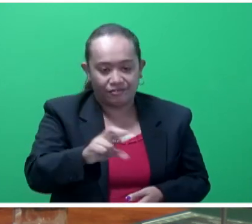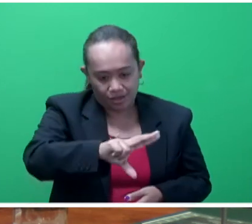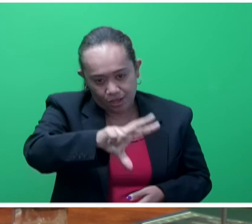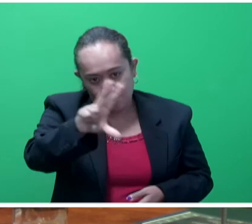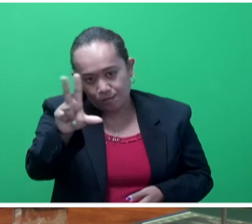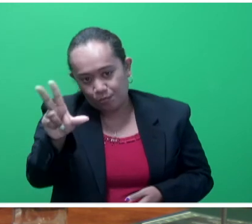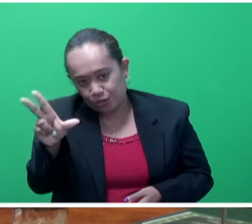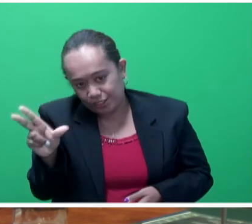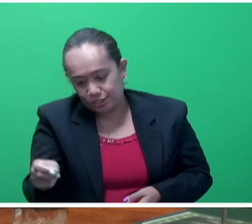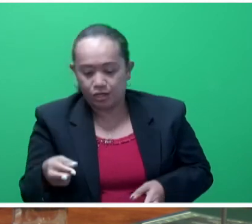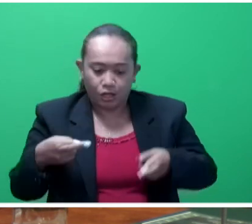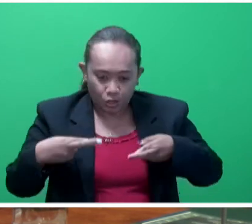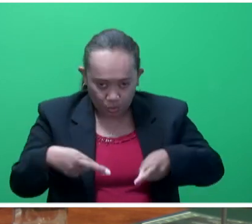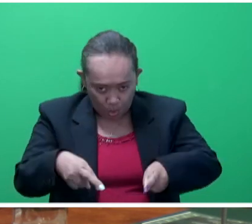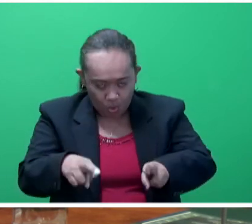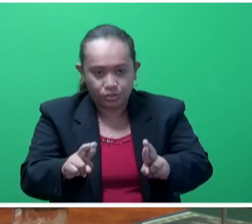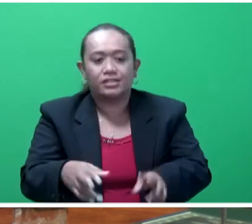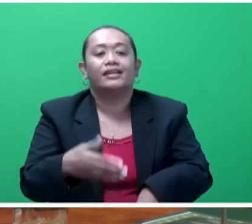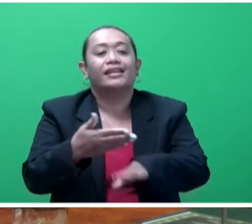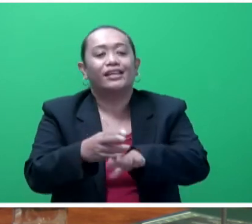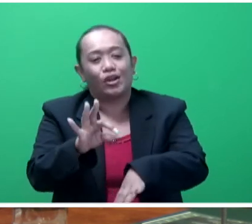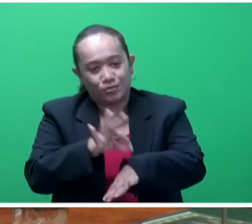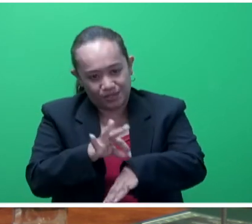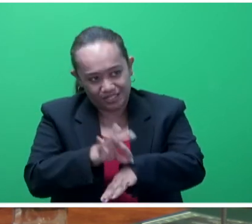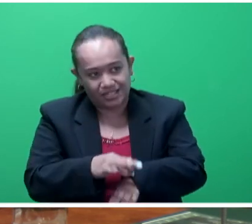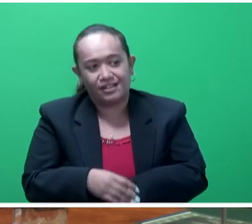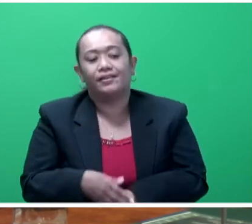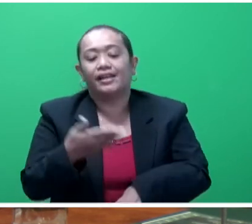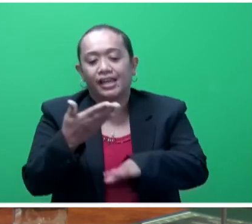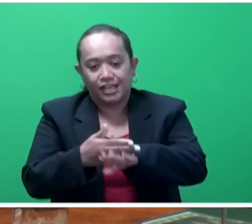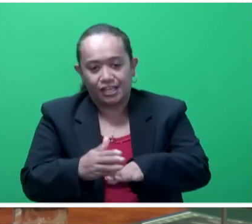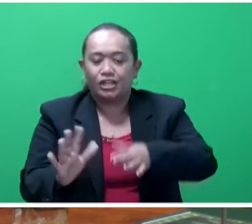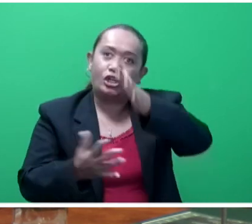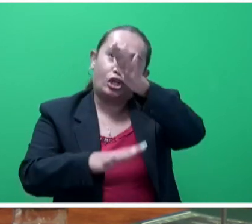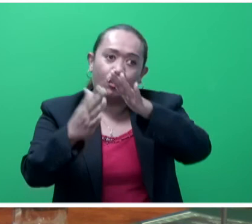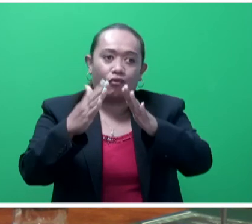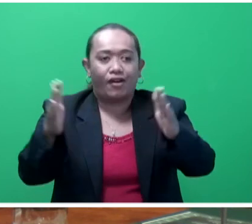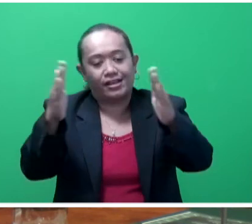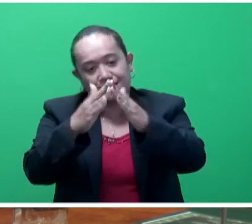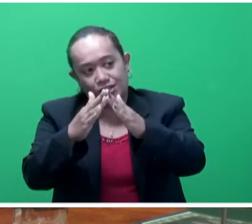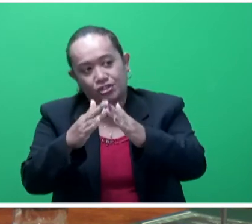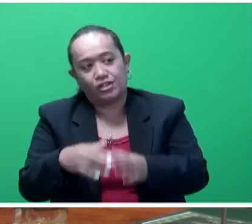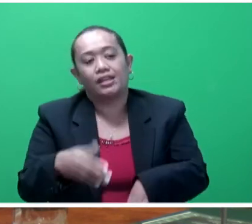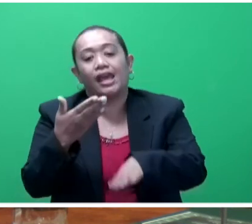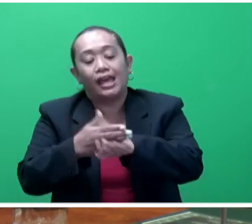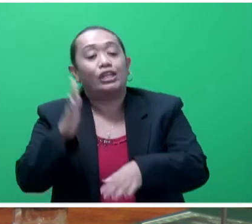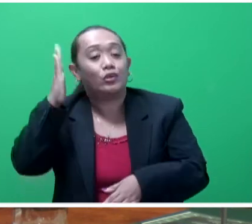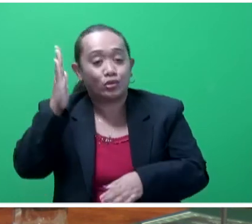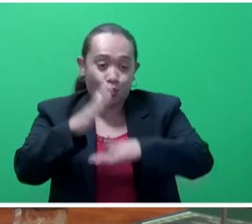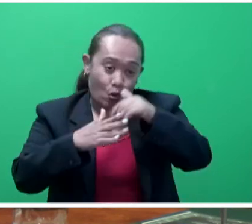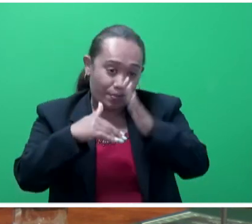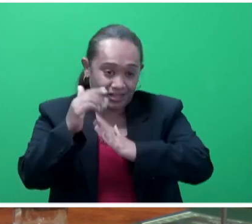find new roads, you'll find new hospitals, you'll find new fire stations, You'll find new school buildings,